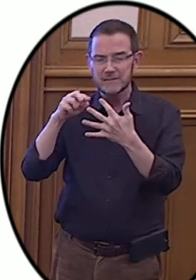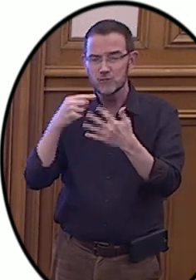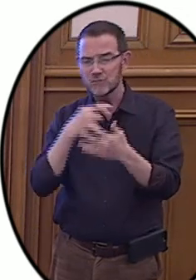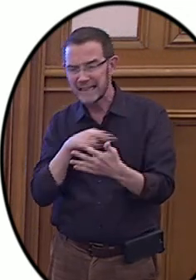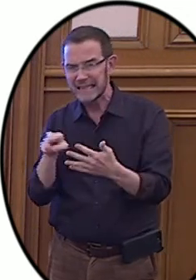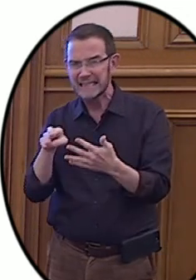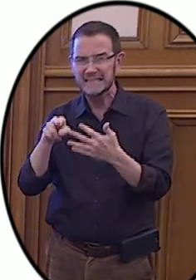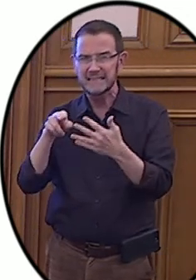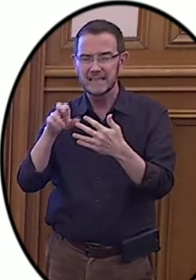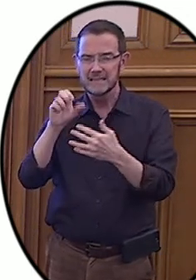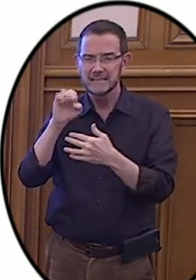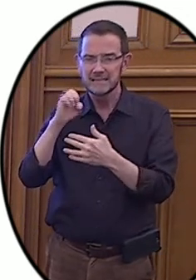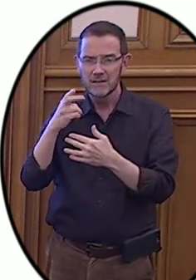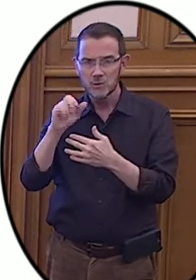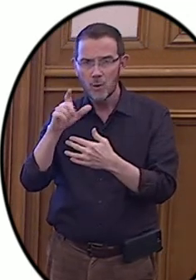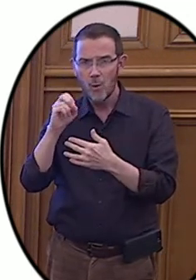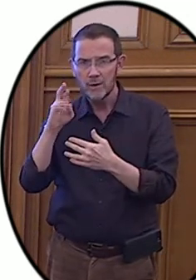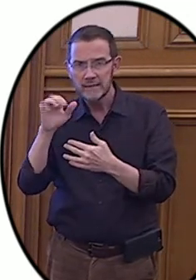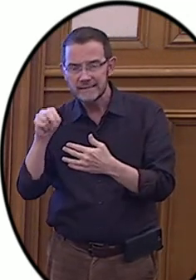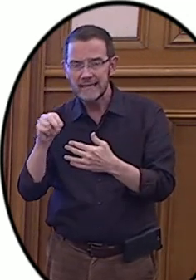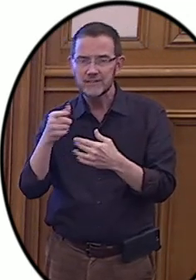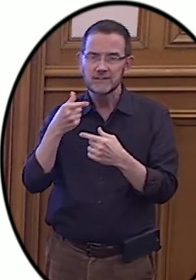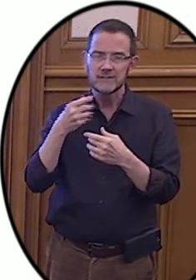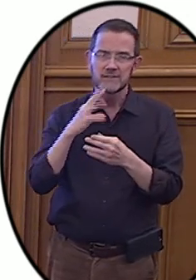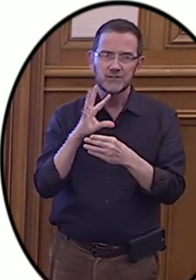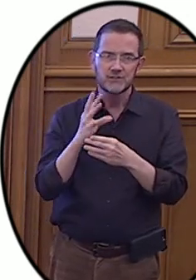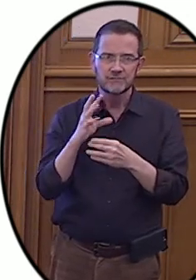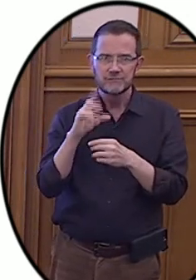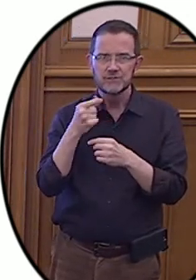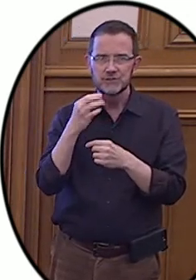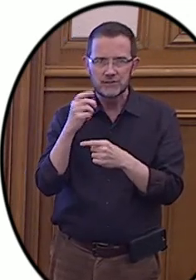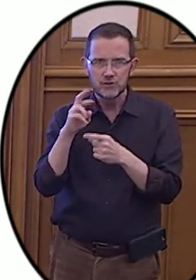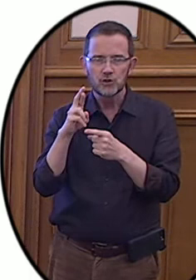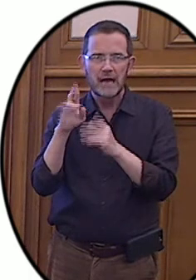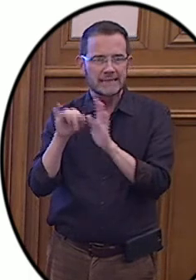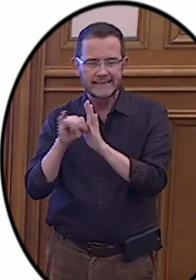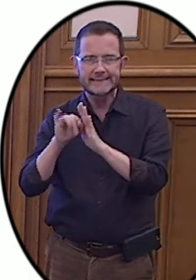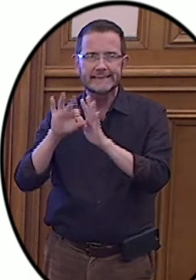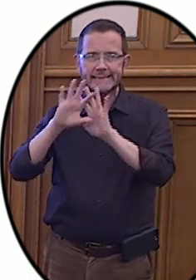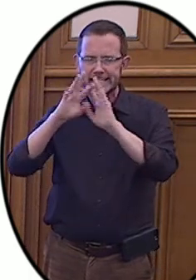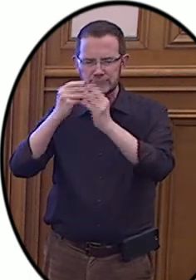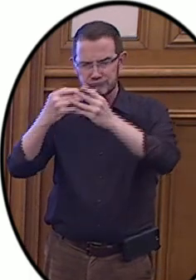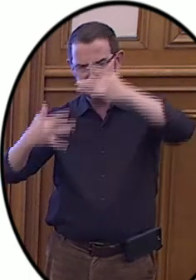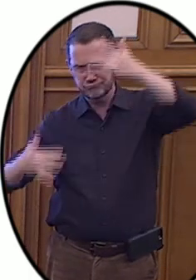religion, sexual orientation, gender identity, and many others.